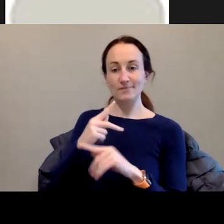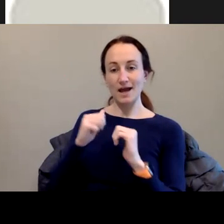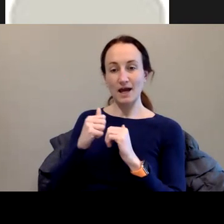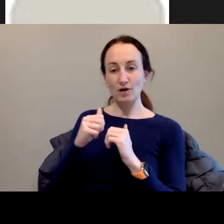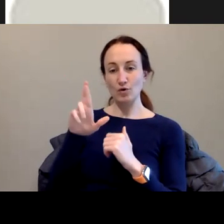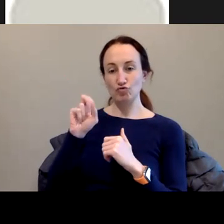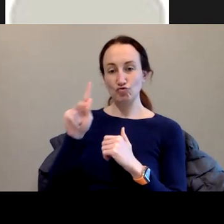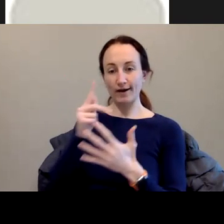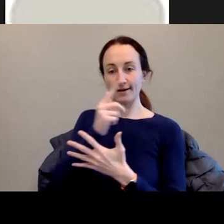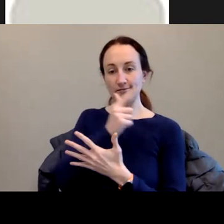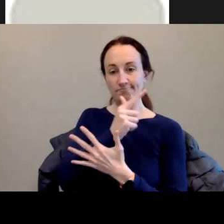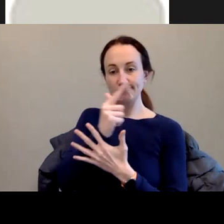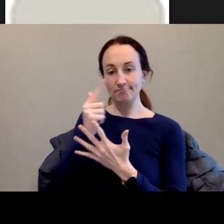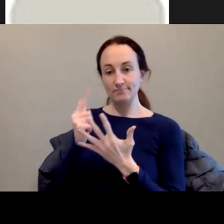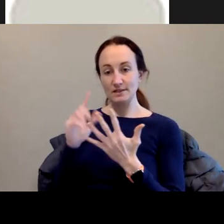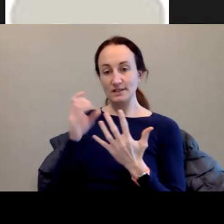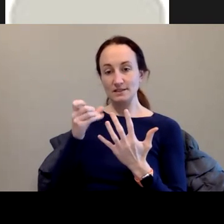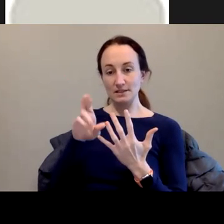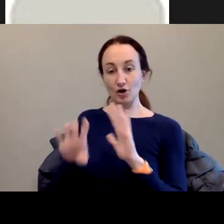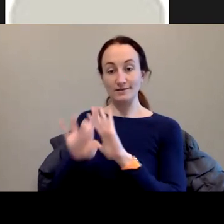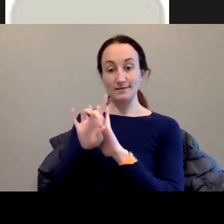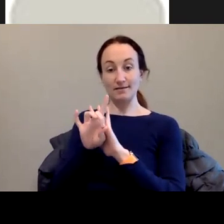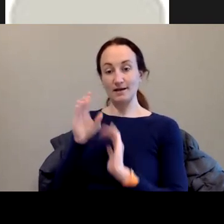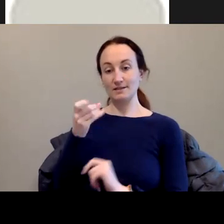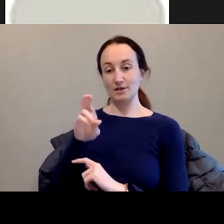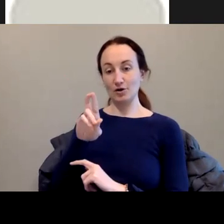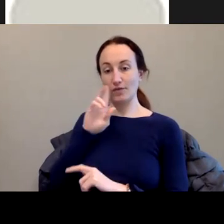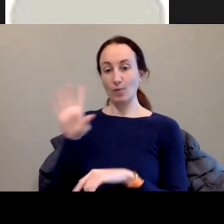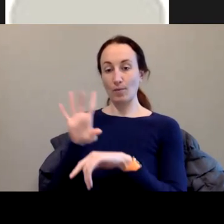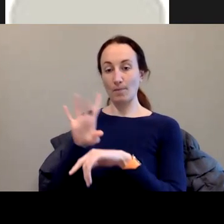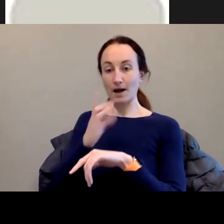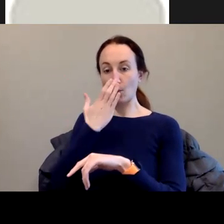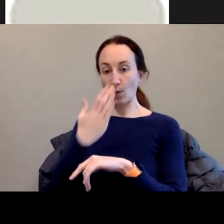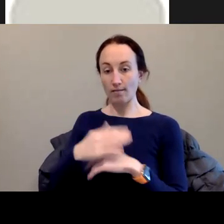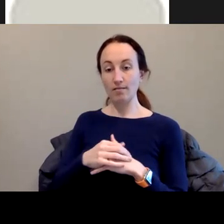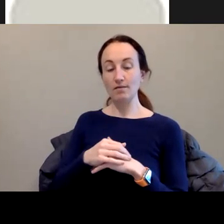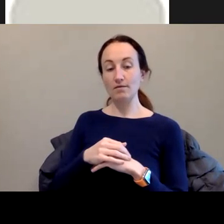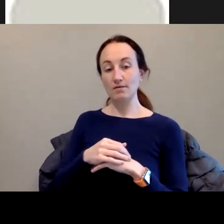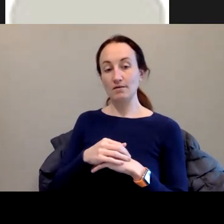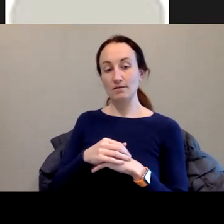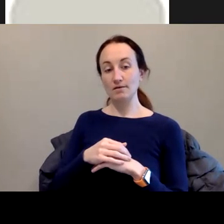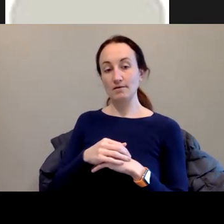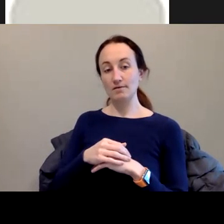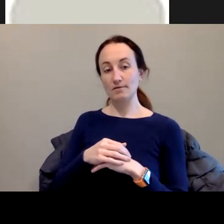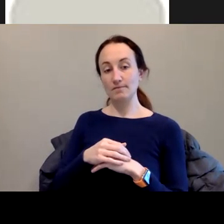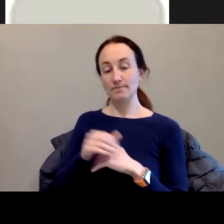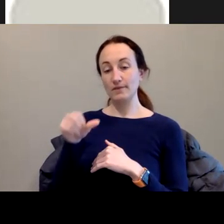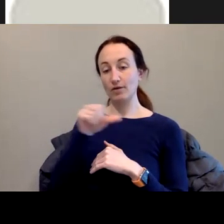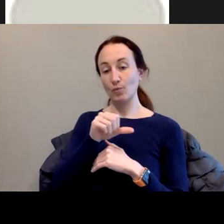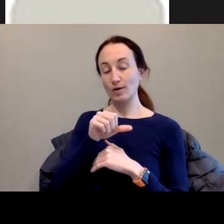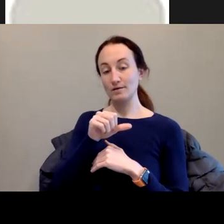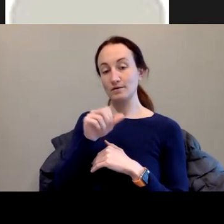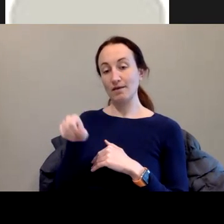different CDRs and select CDRs that will bind well, right? And the other one is so far